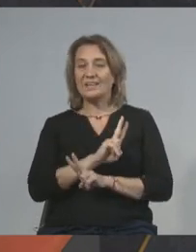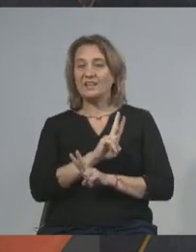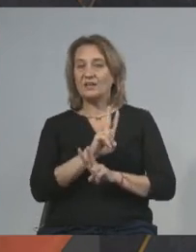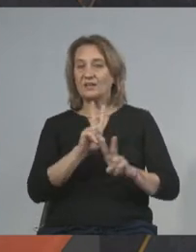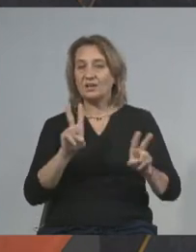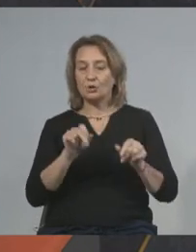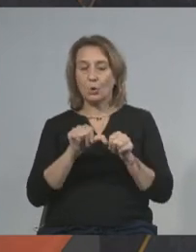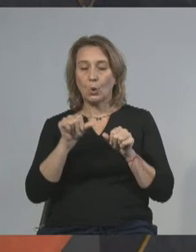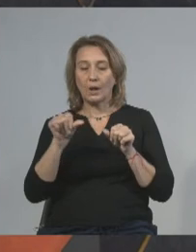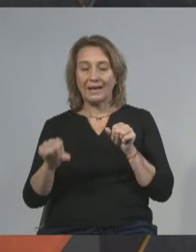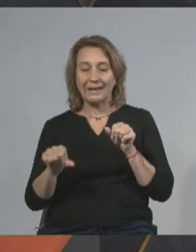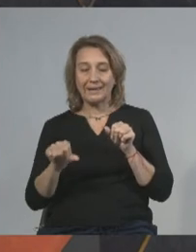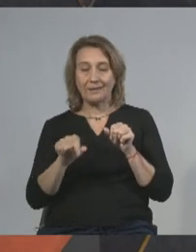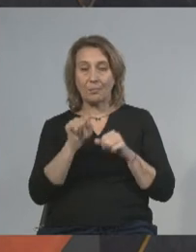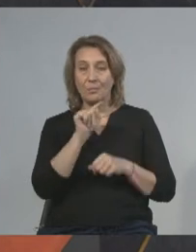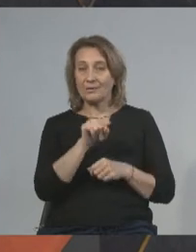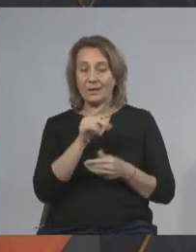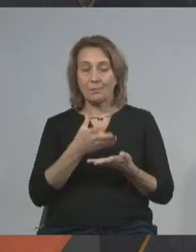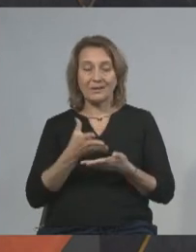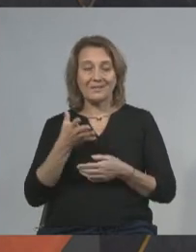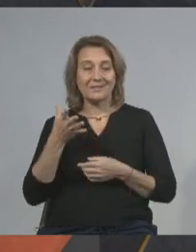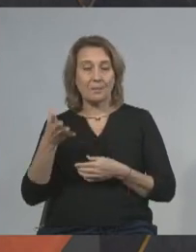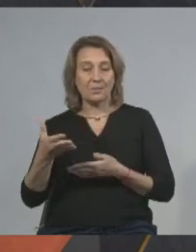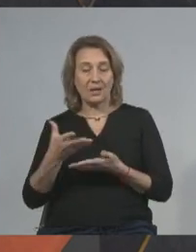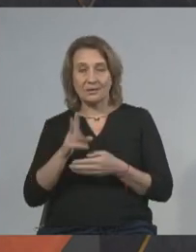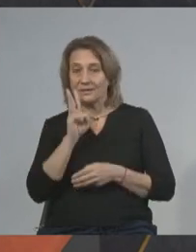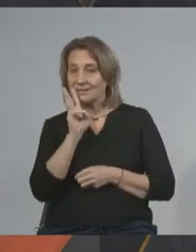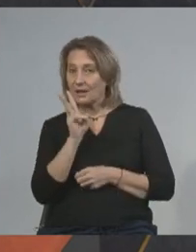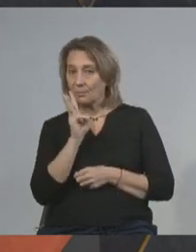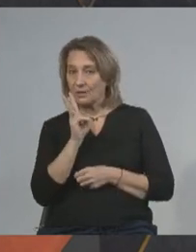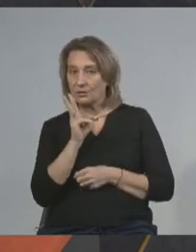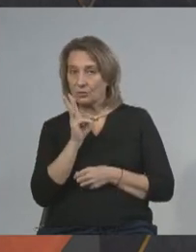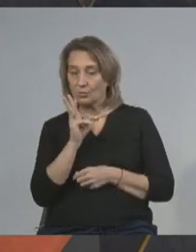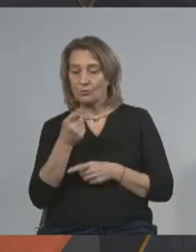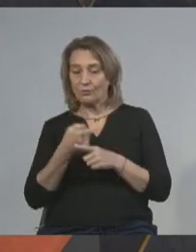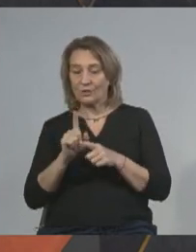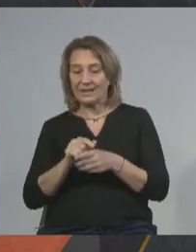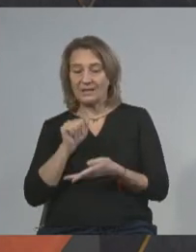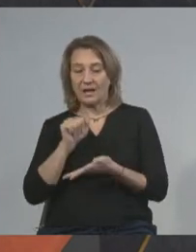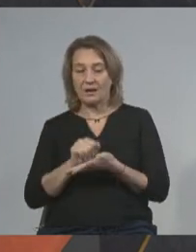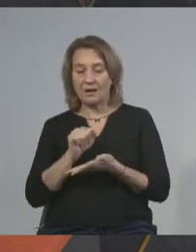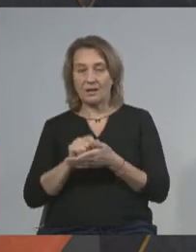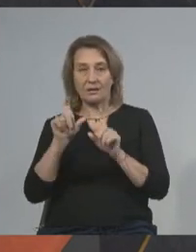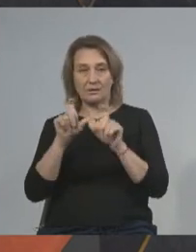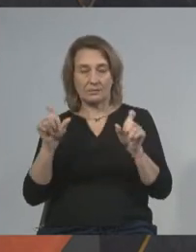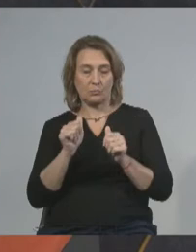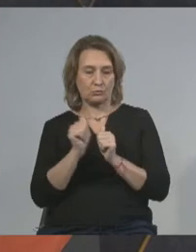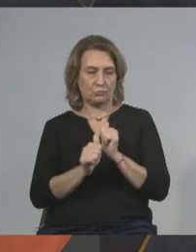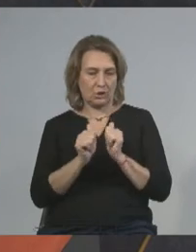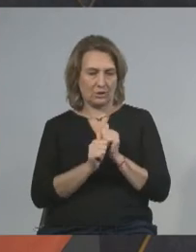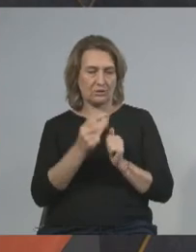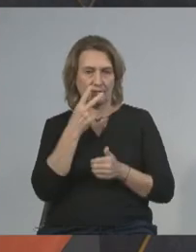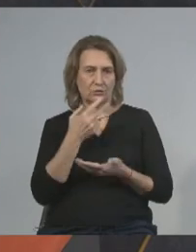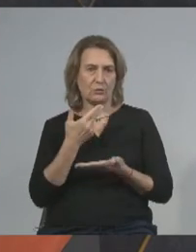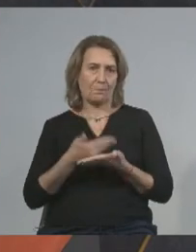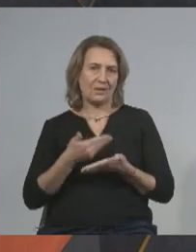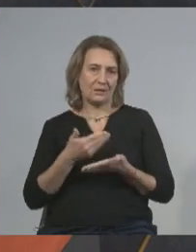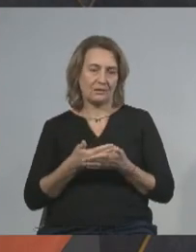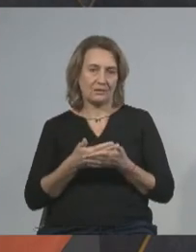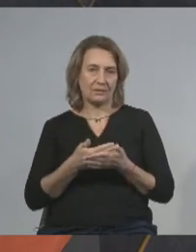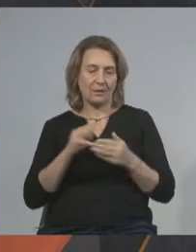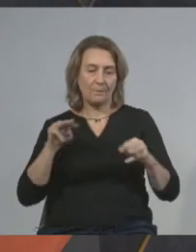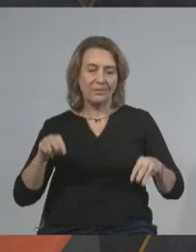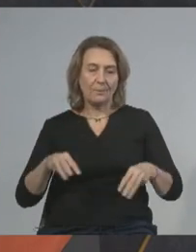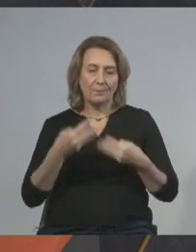survive because no one will pay salaries to your employees but at the same time i see a lot of cases when